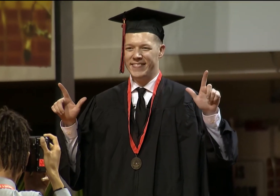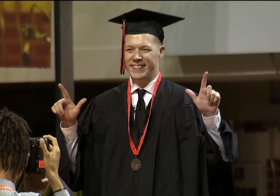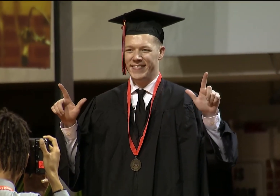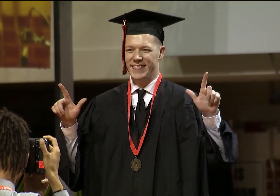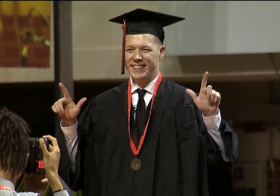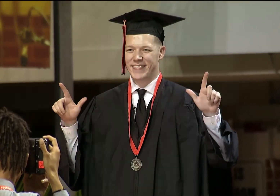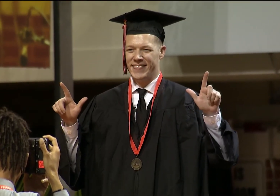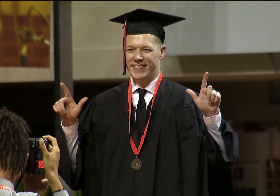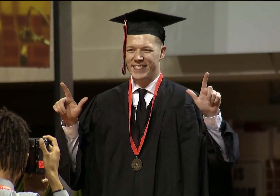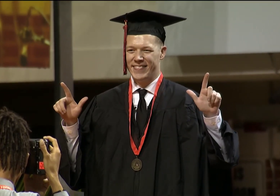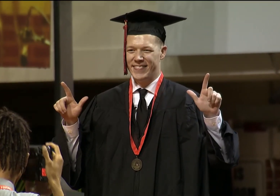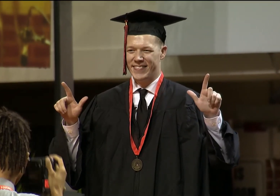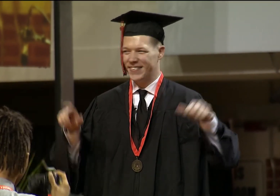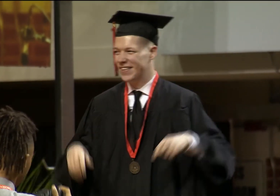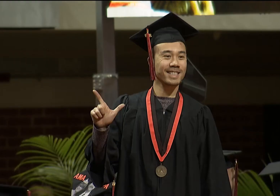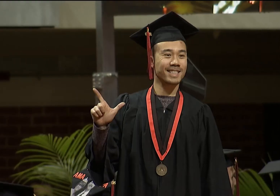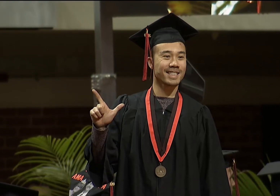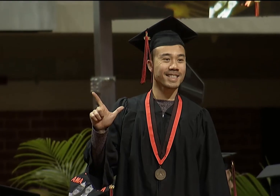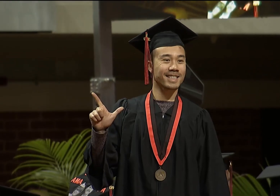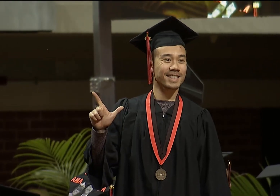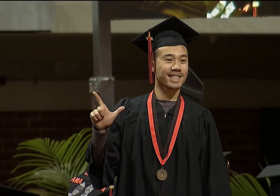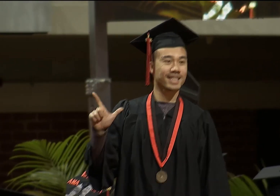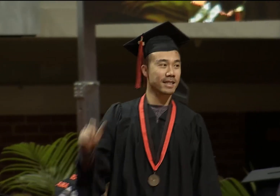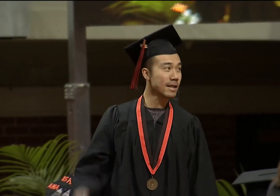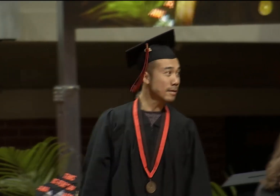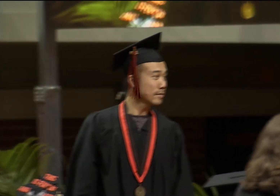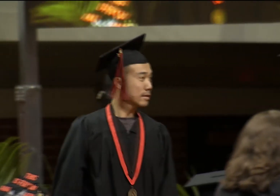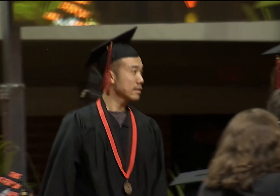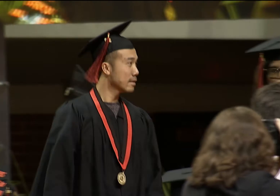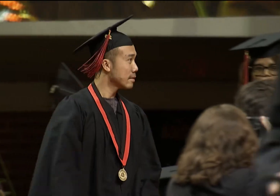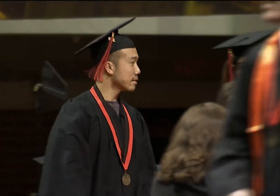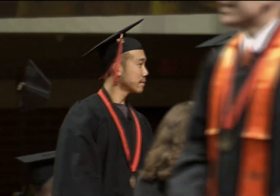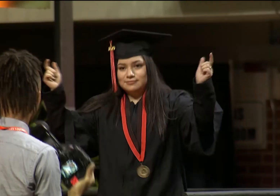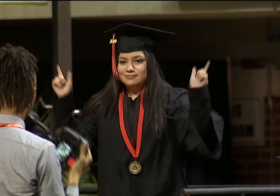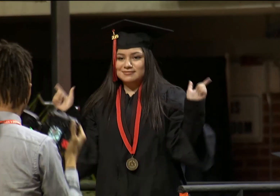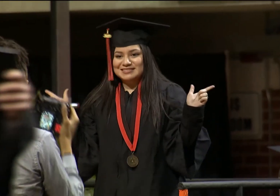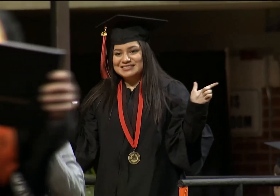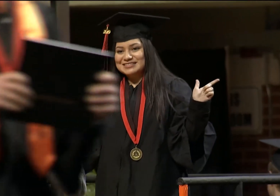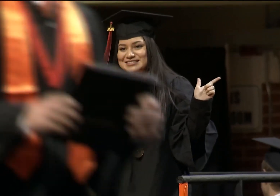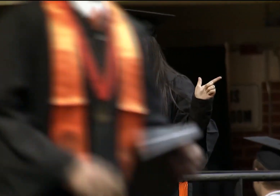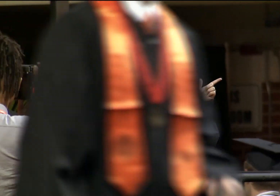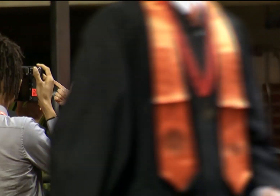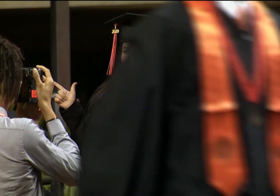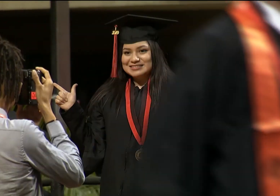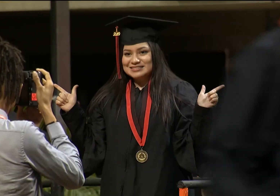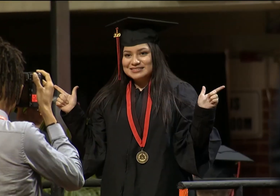Jason Patrick DeGroot. Tommy Huin.